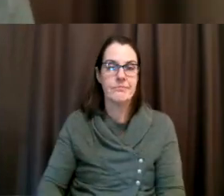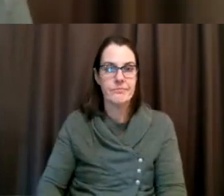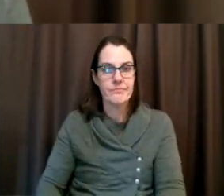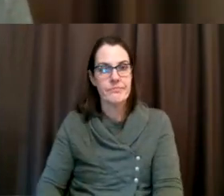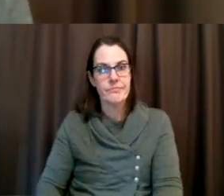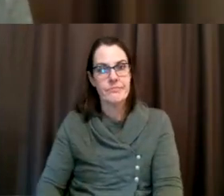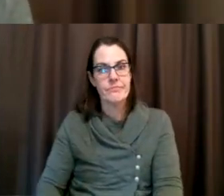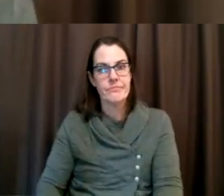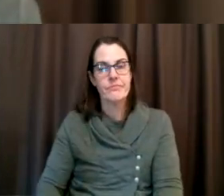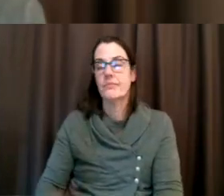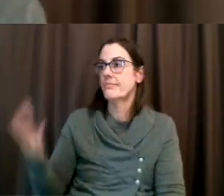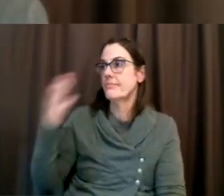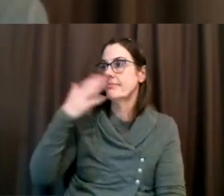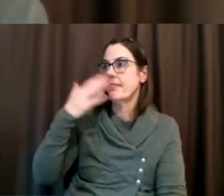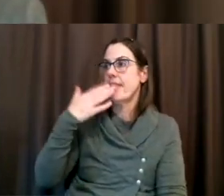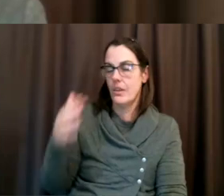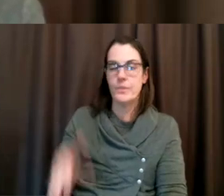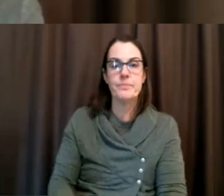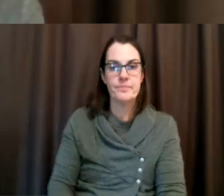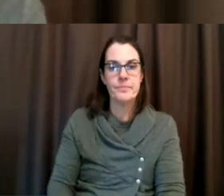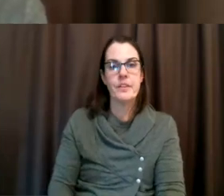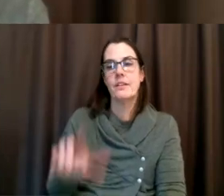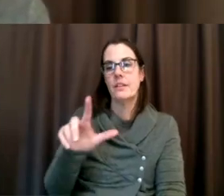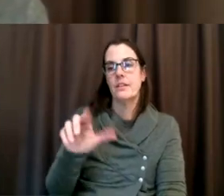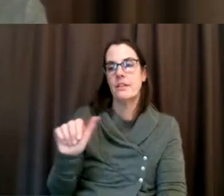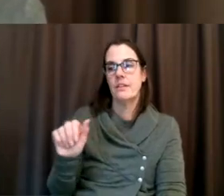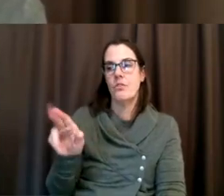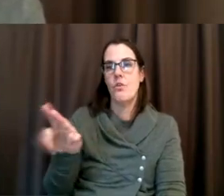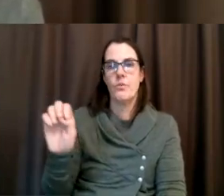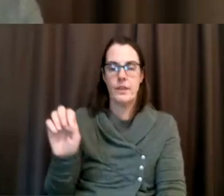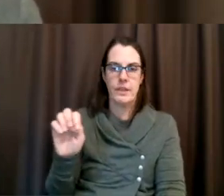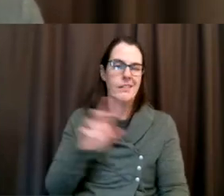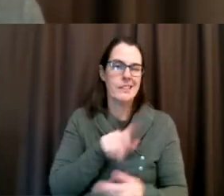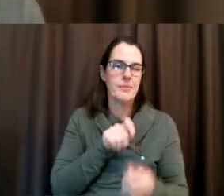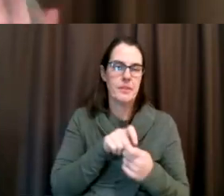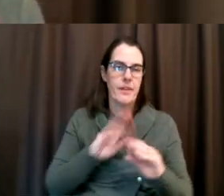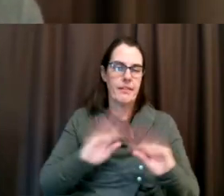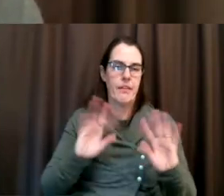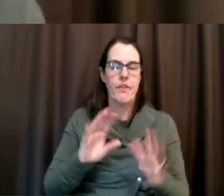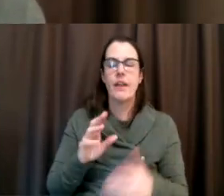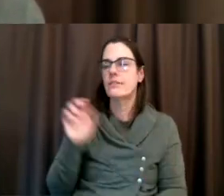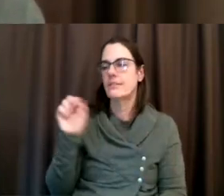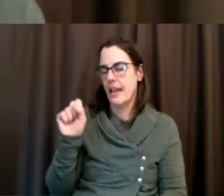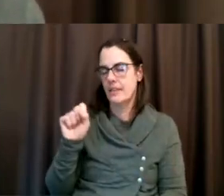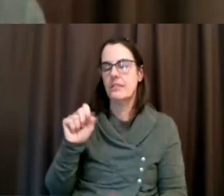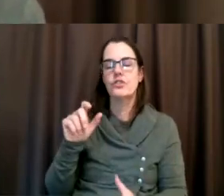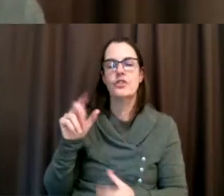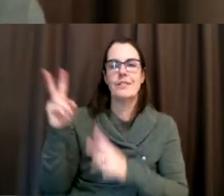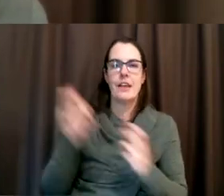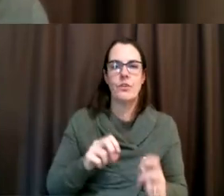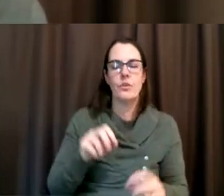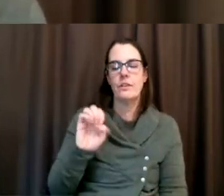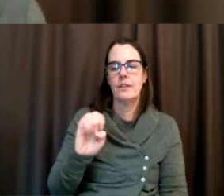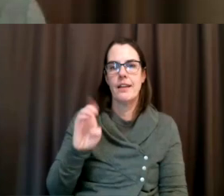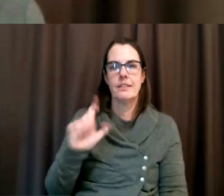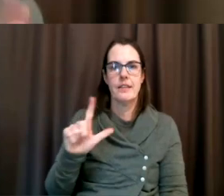Great, and thanks, Lori. Also specified that she had downloaded the Excel match tracker and was wondering if there was something